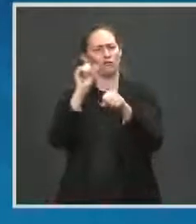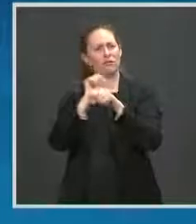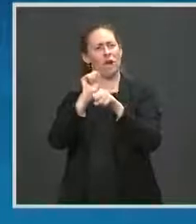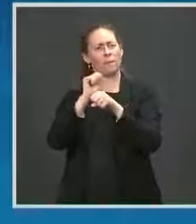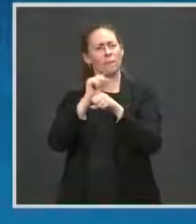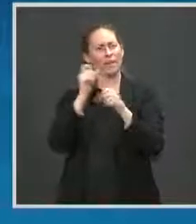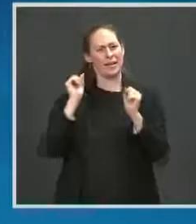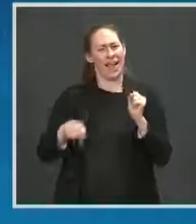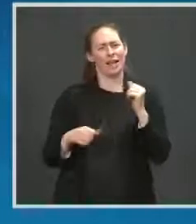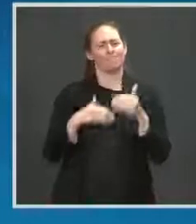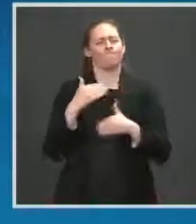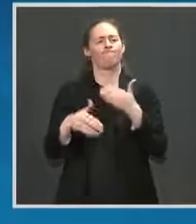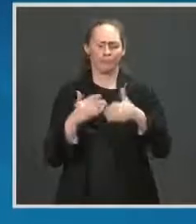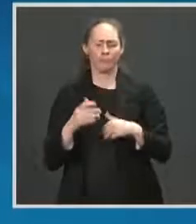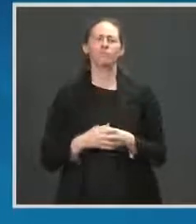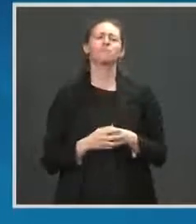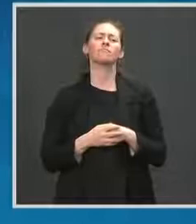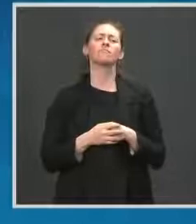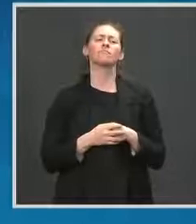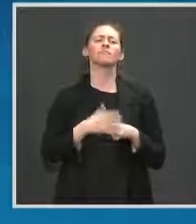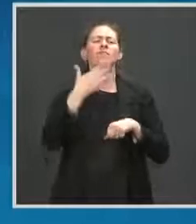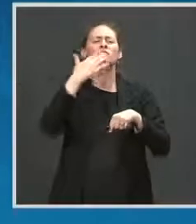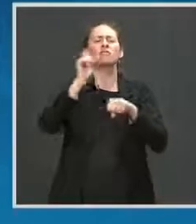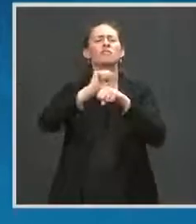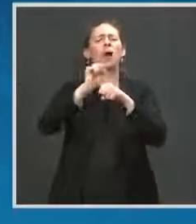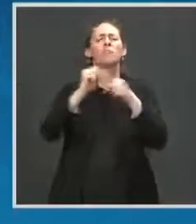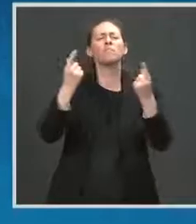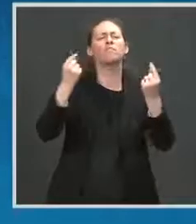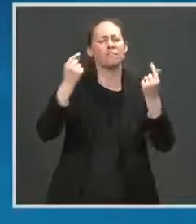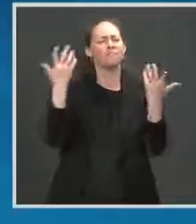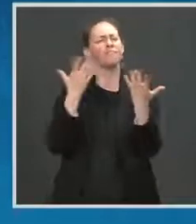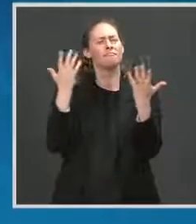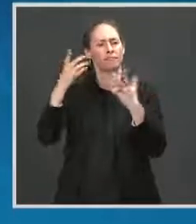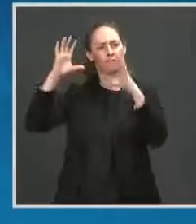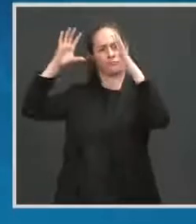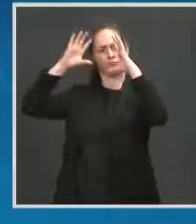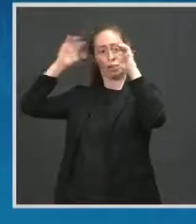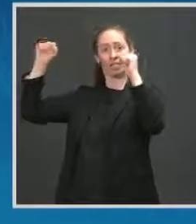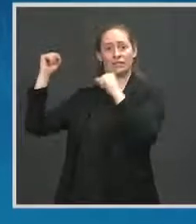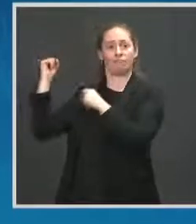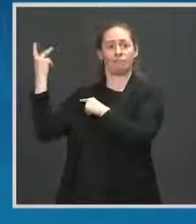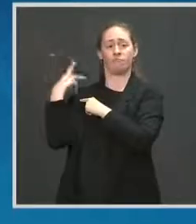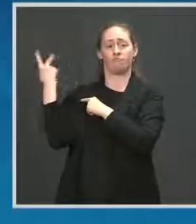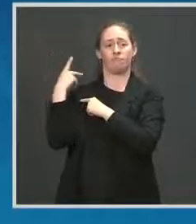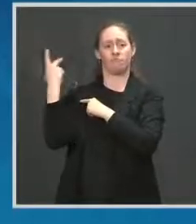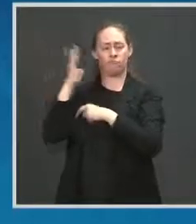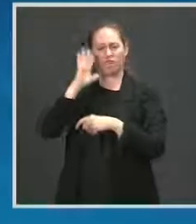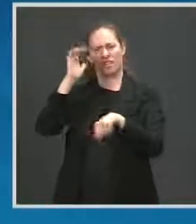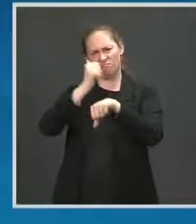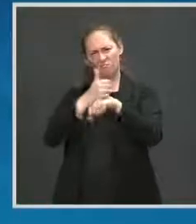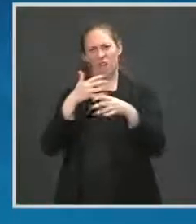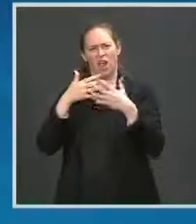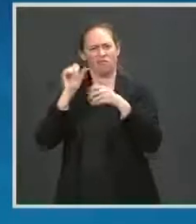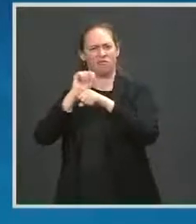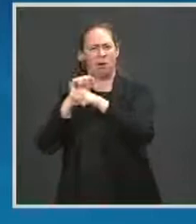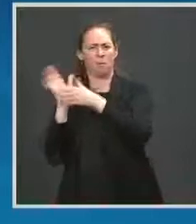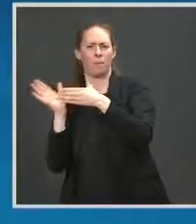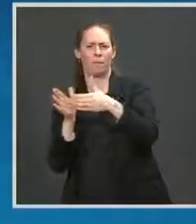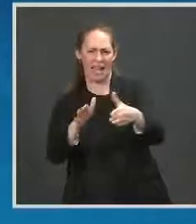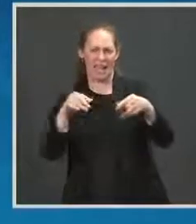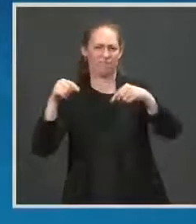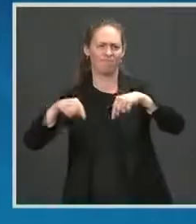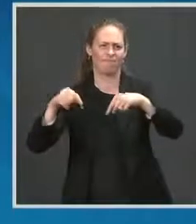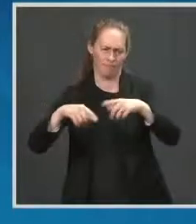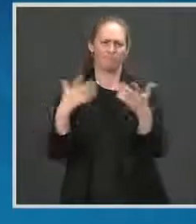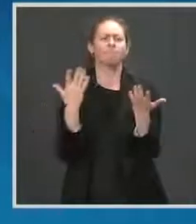good jobs are what the President and I will create with the American Jobs Plan. We will draw on